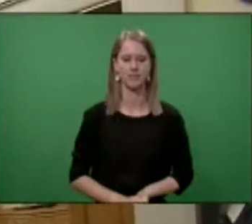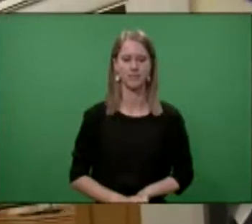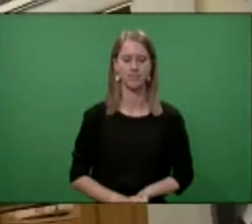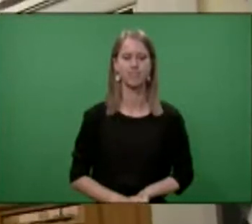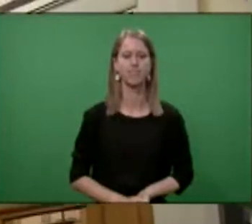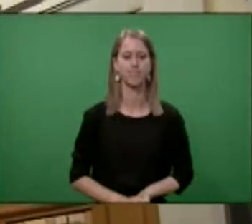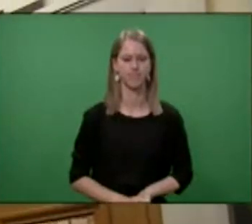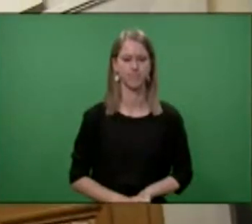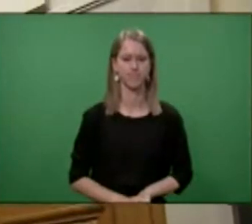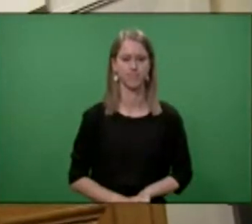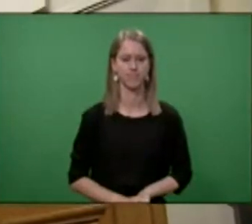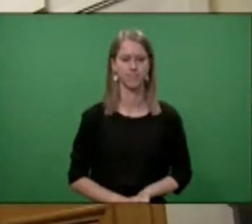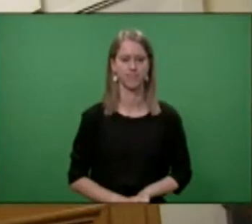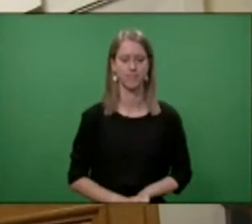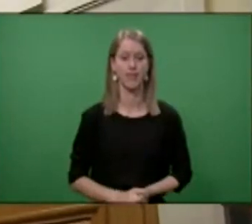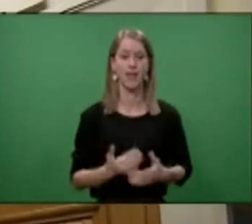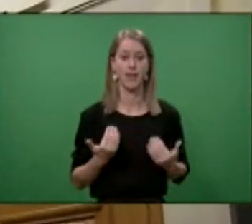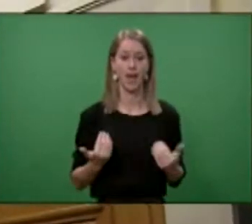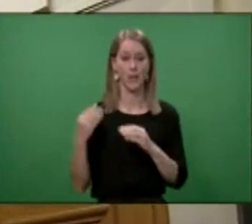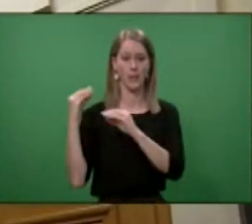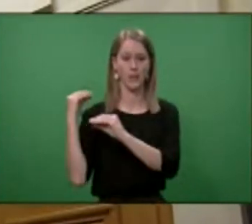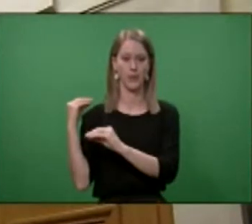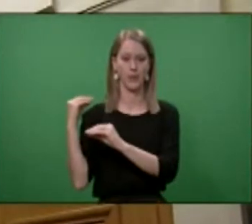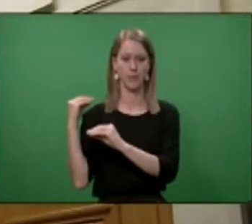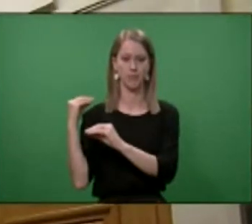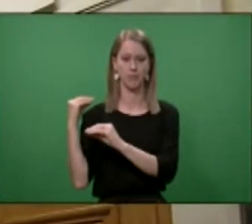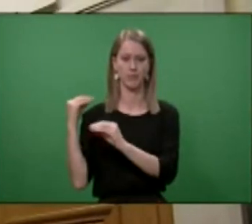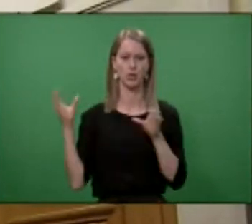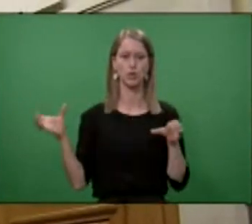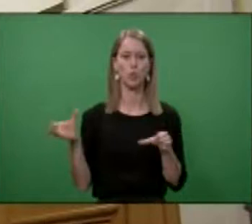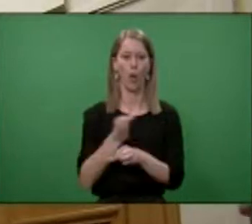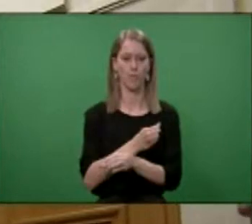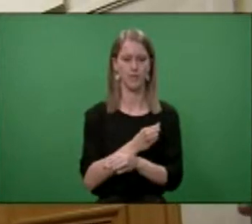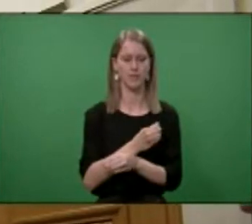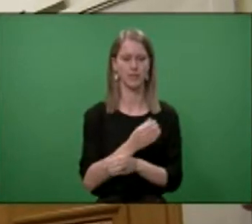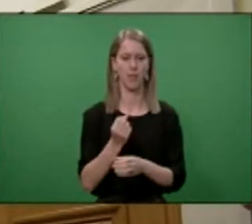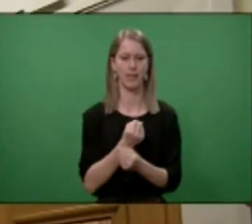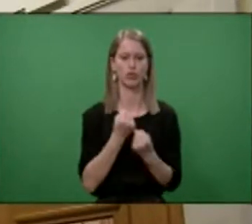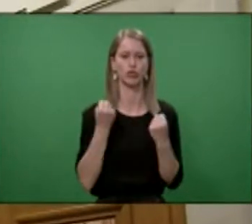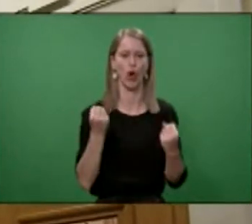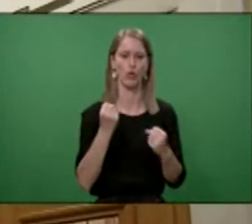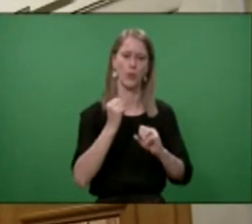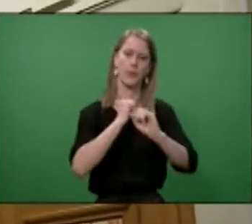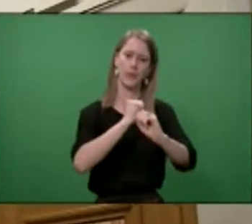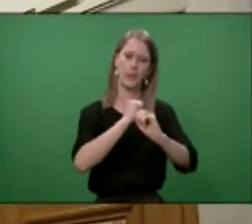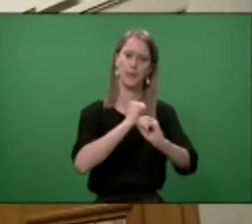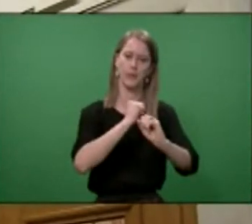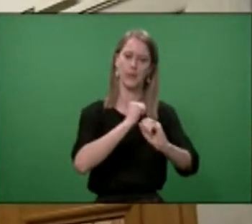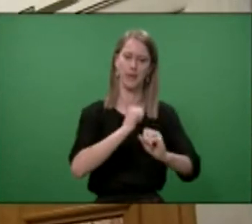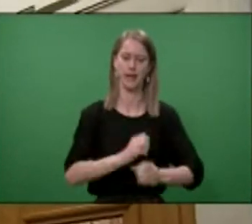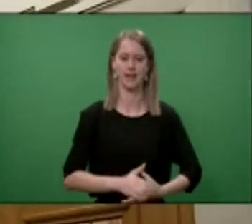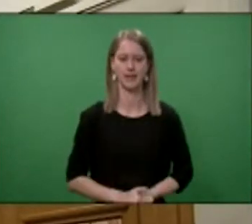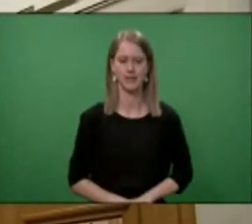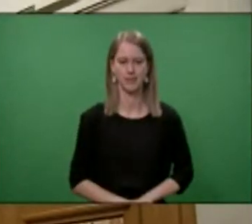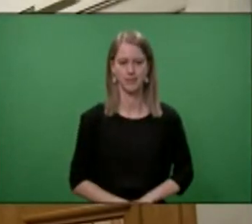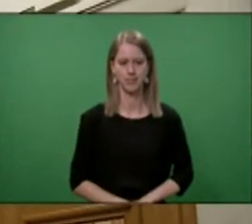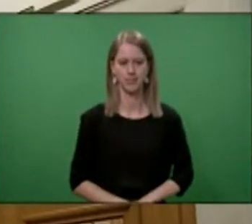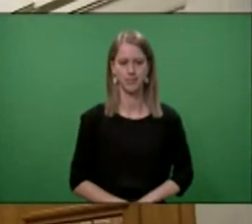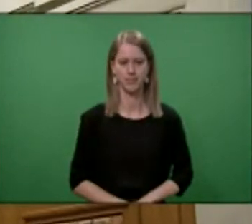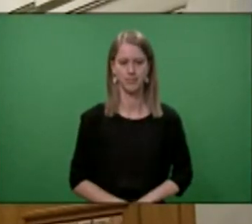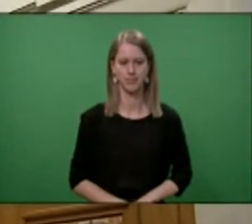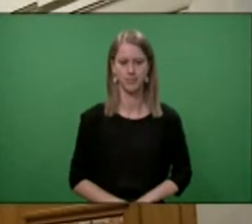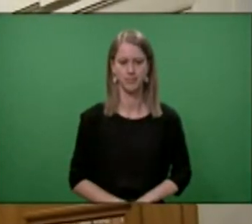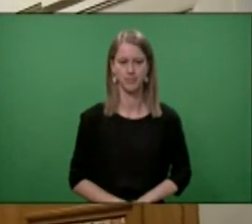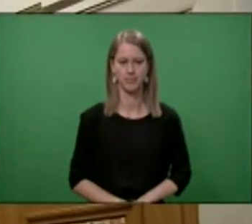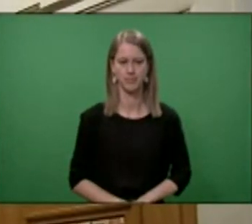Now that light rod is swapped for something more robust to actually knock on the doors of the House of Representatives.